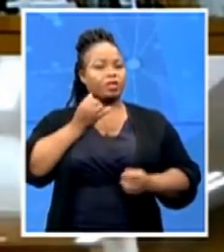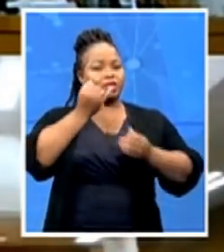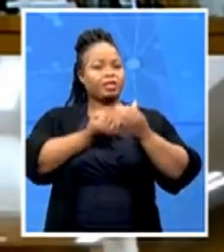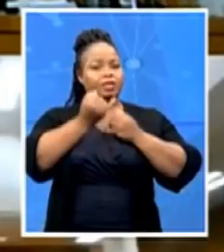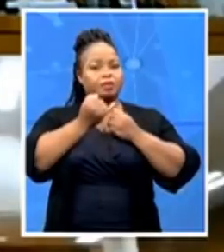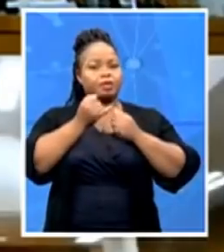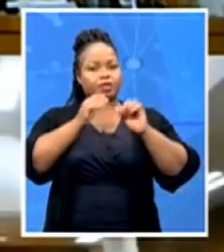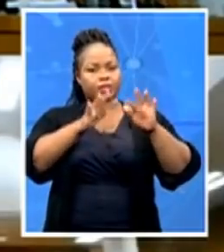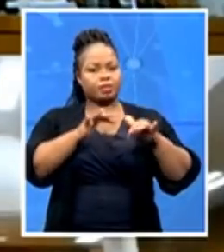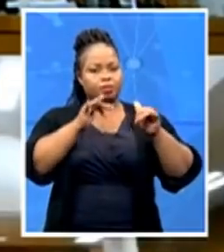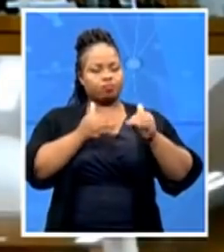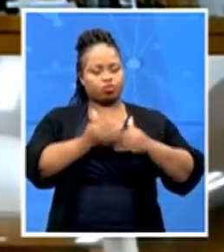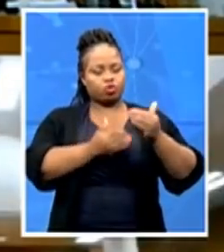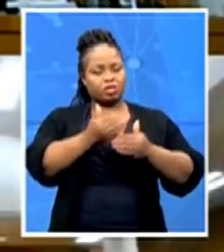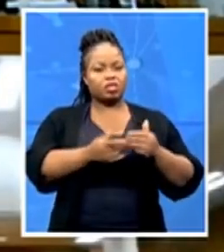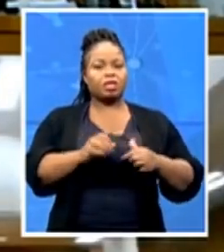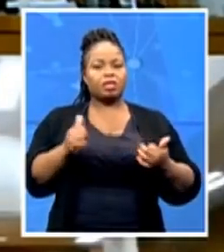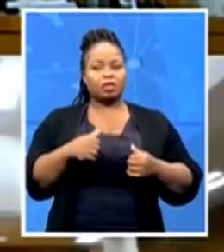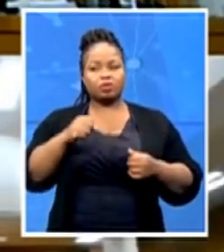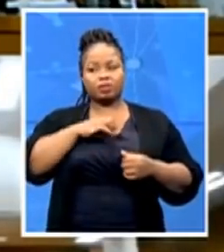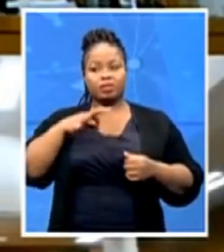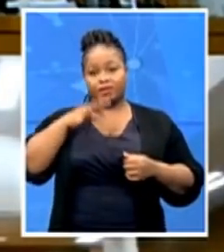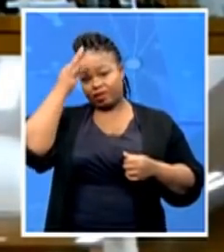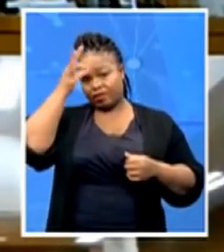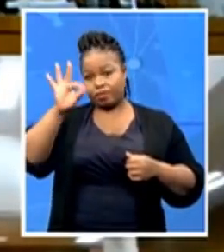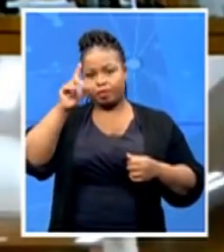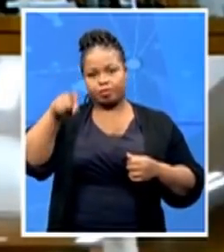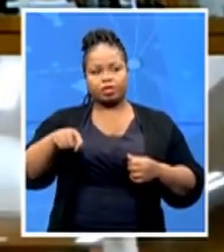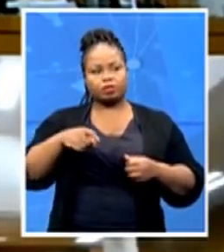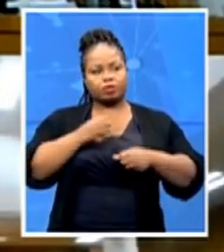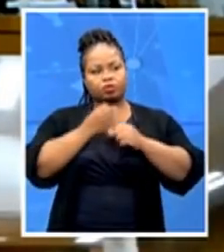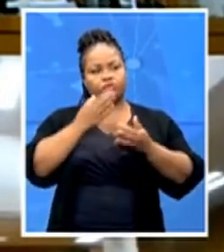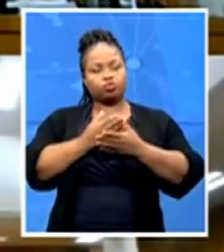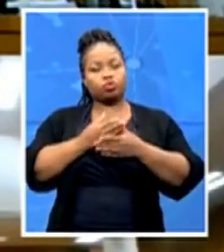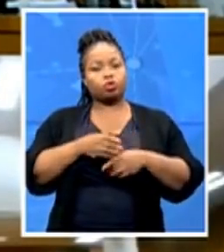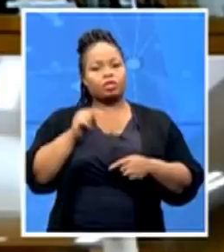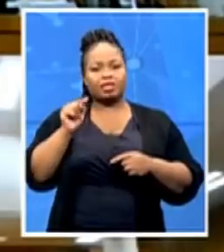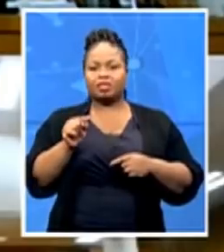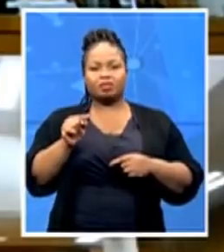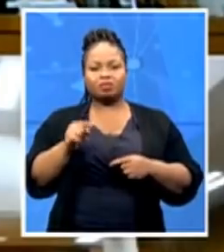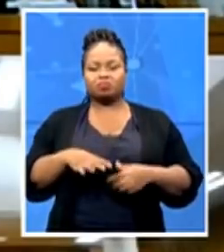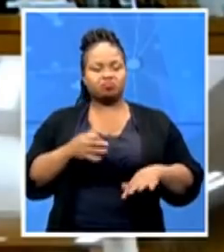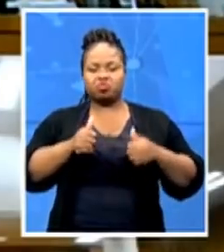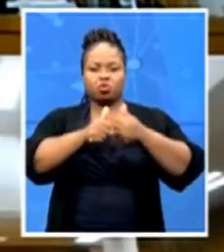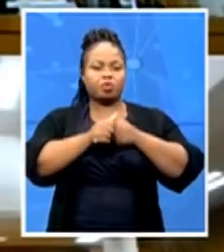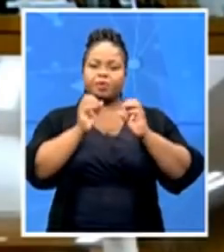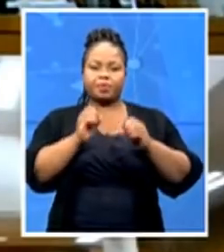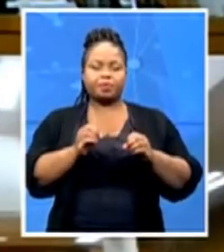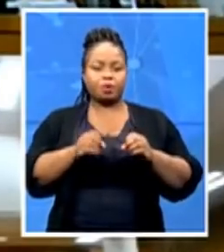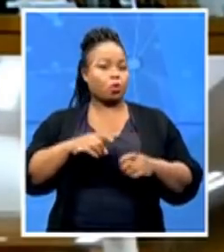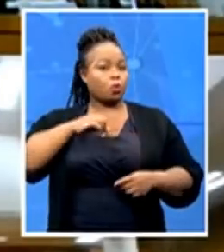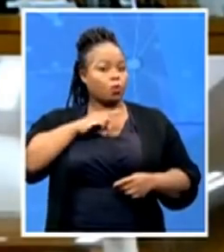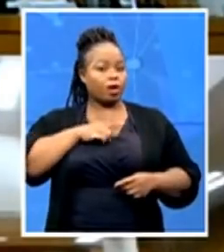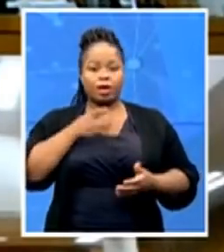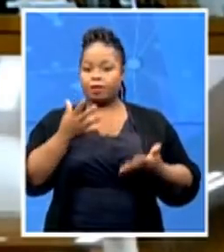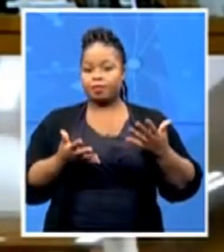assert and seek to establish that the motion is non-compliant, either because it does not meet the form and content requirements